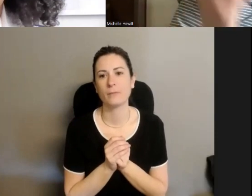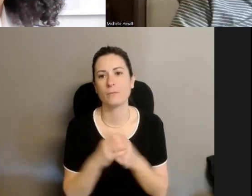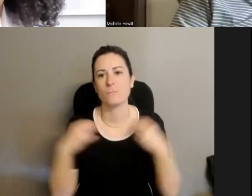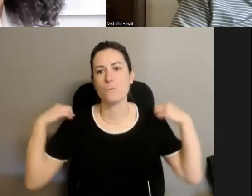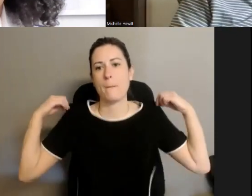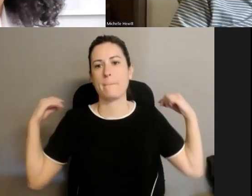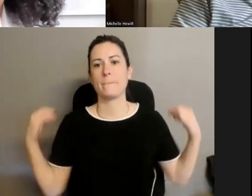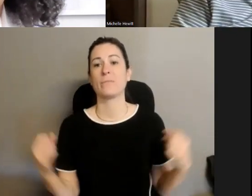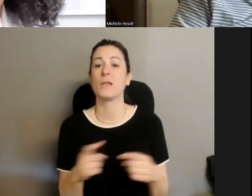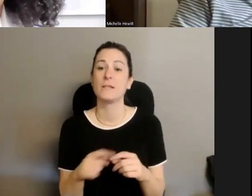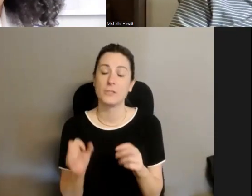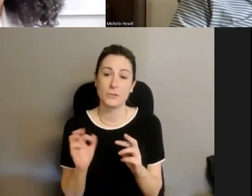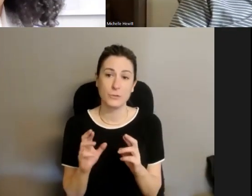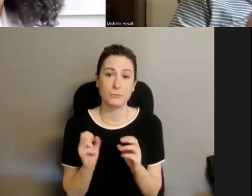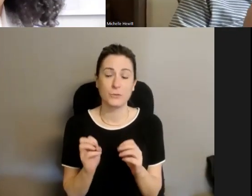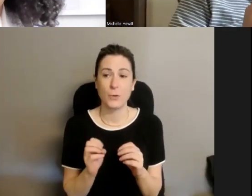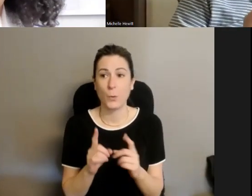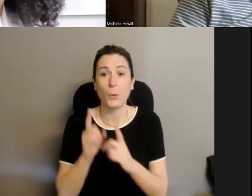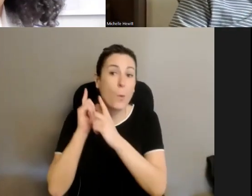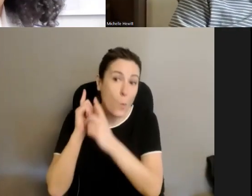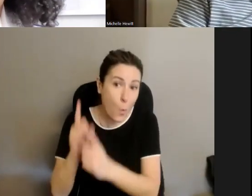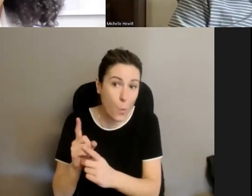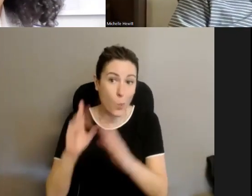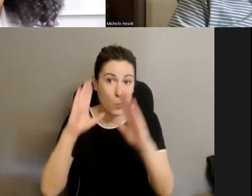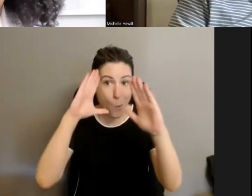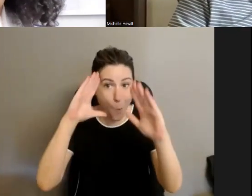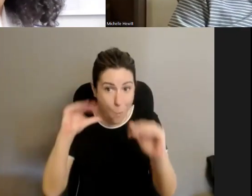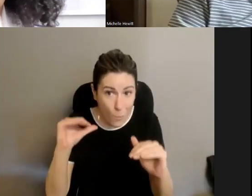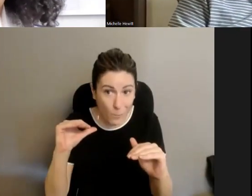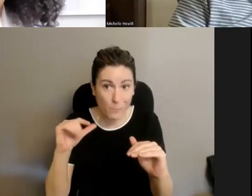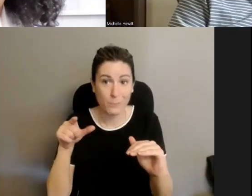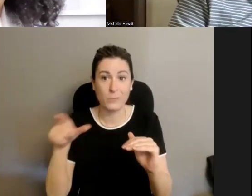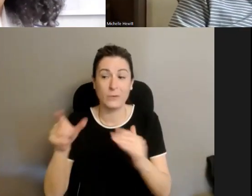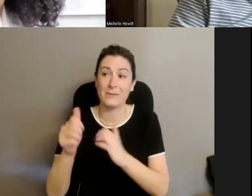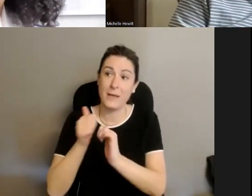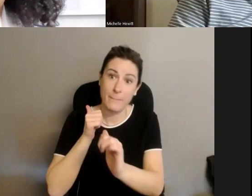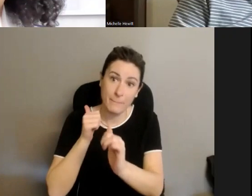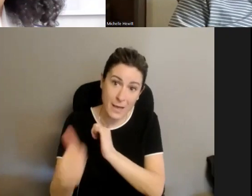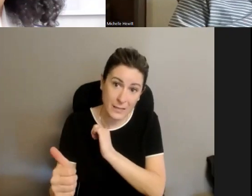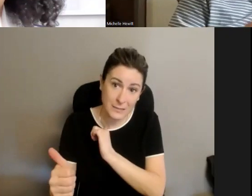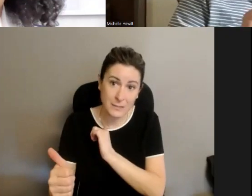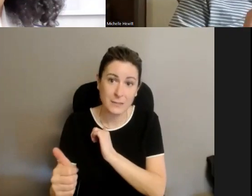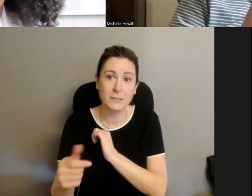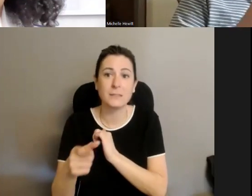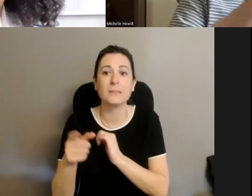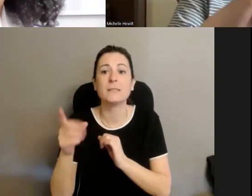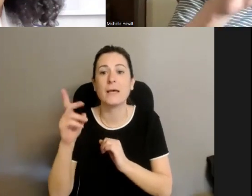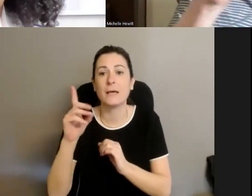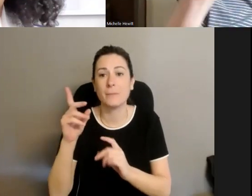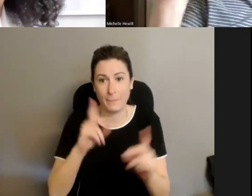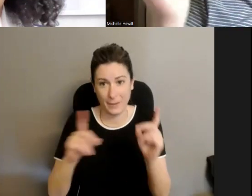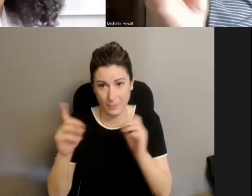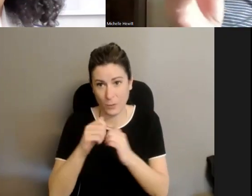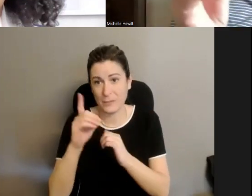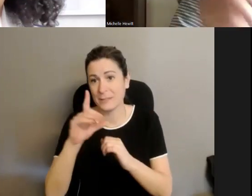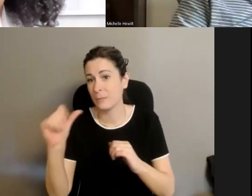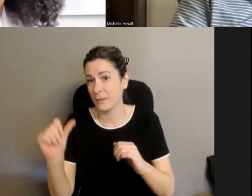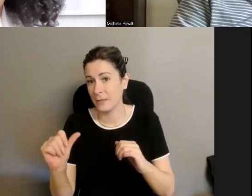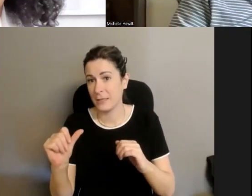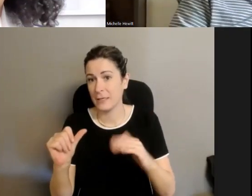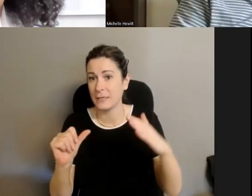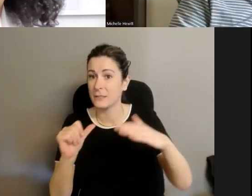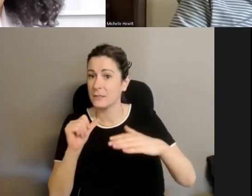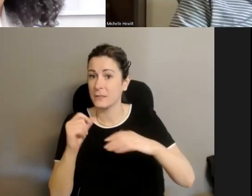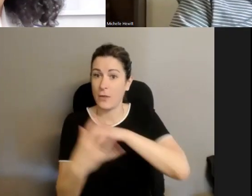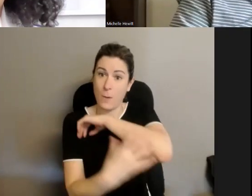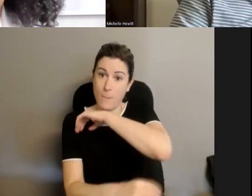to lift disabled people at least to the regular poverty line, not the amount that we, you